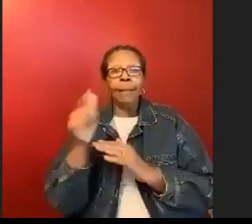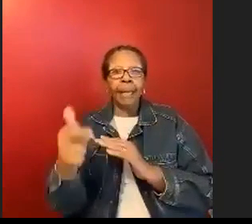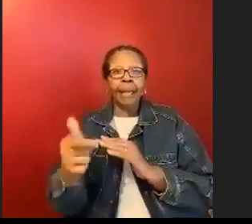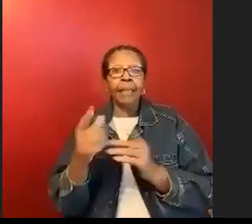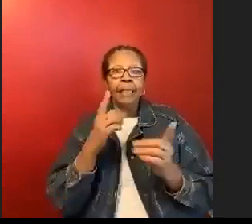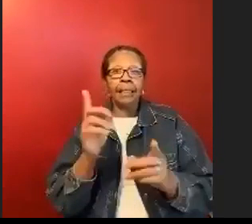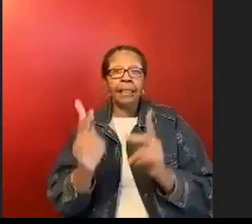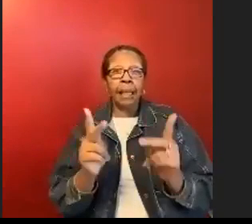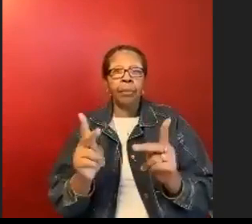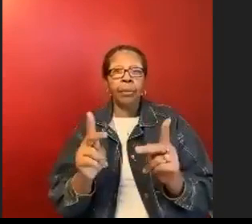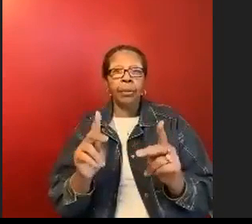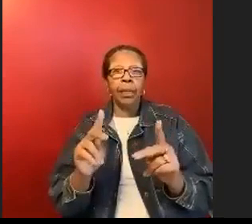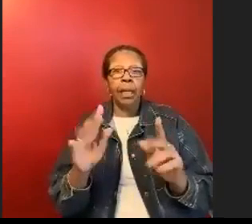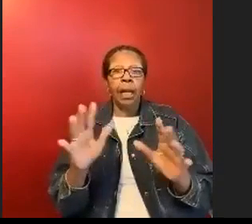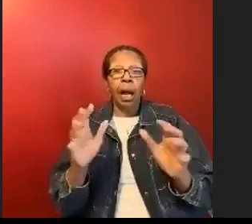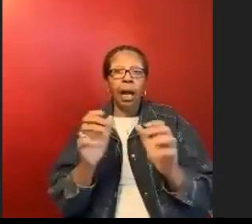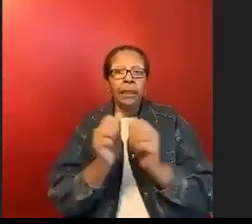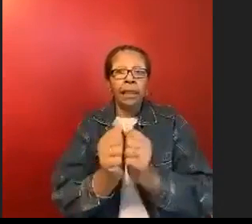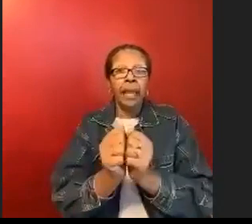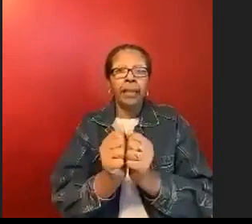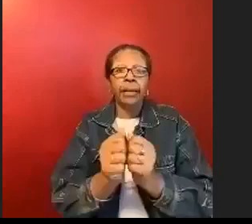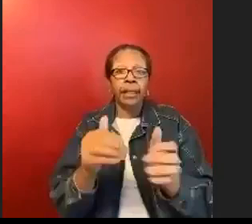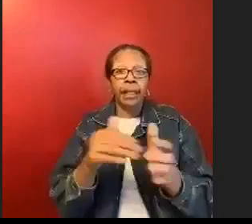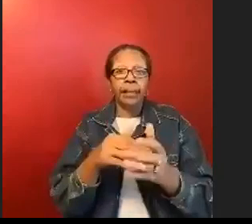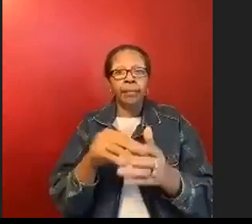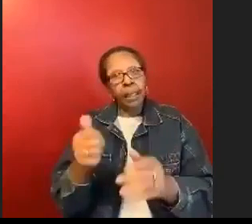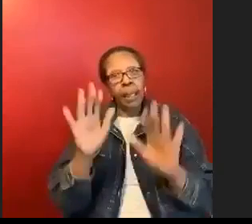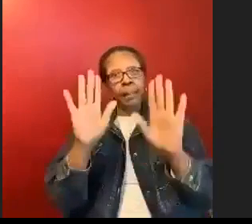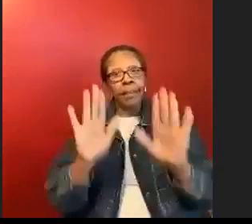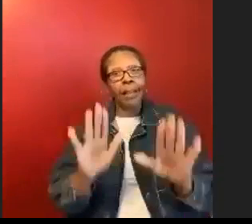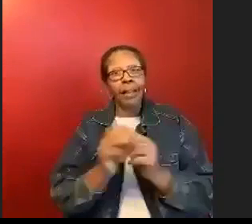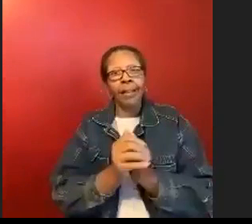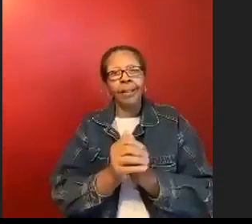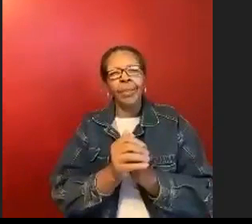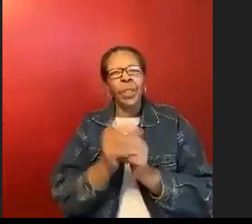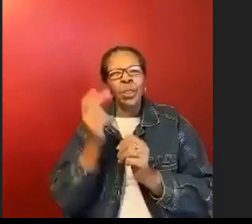another Sunday. You're going to see a pattern after a while.